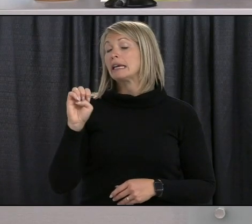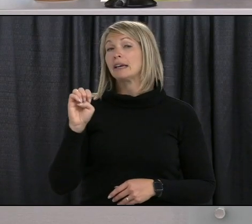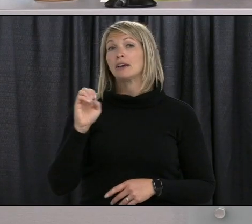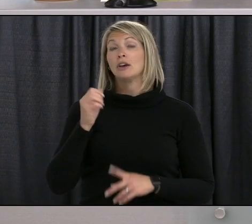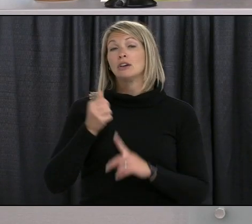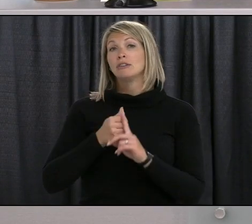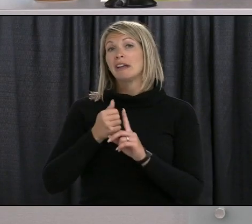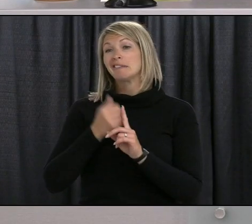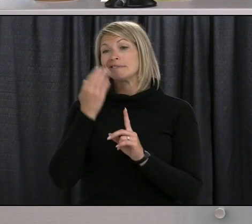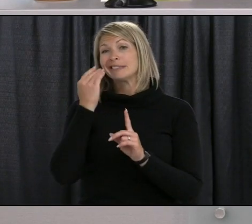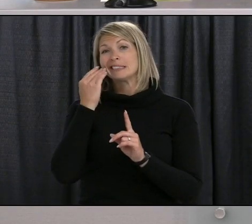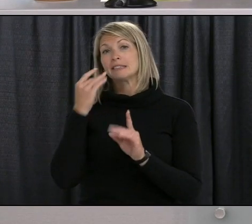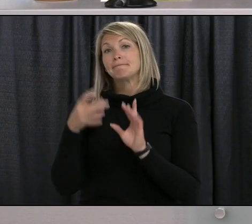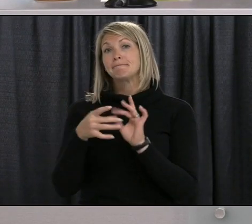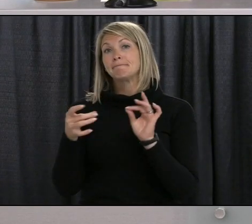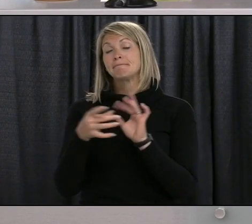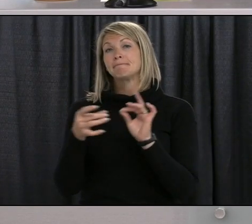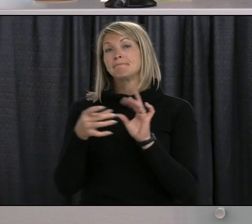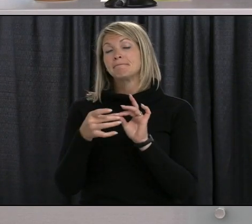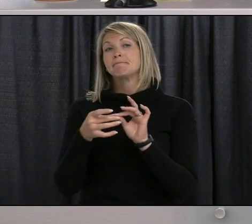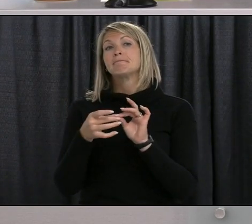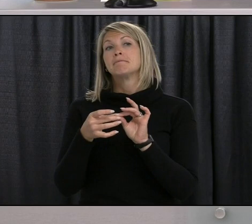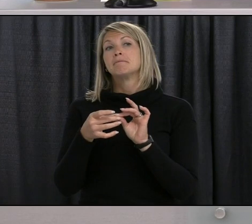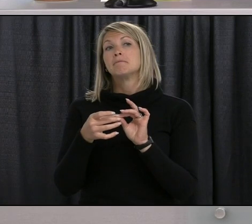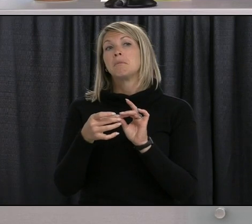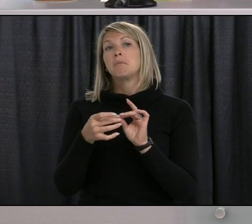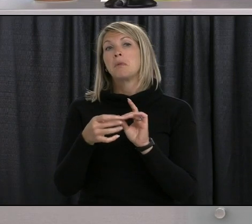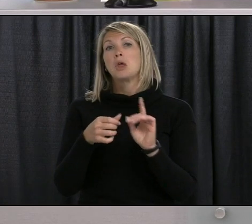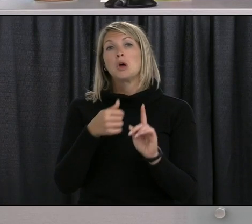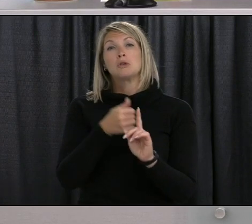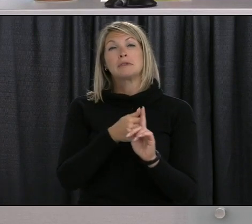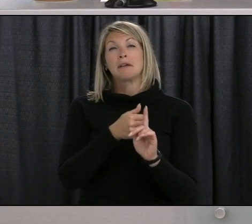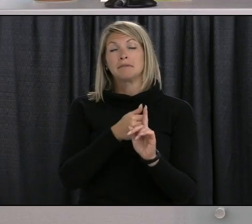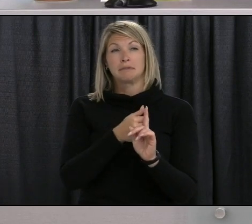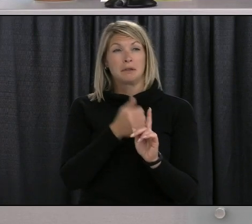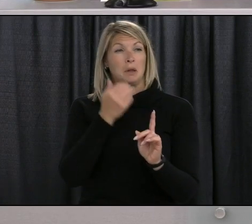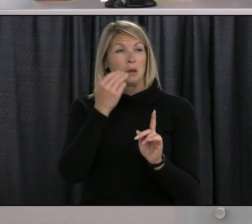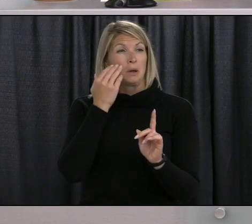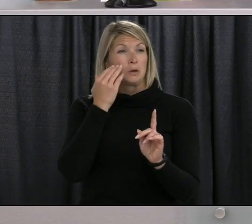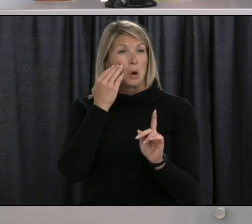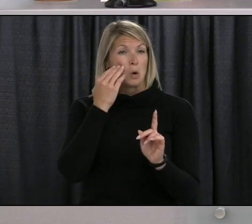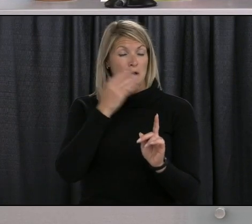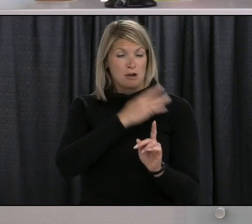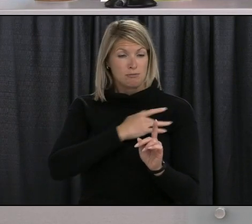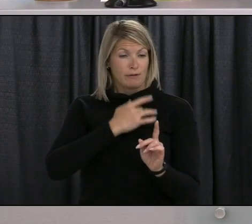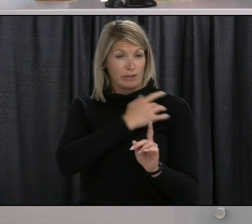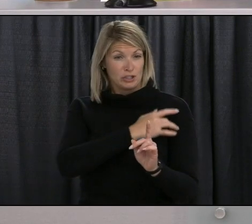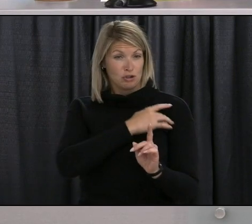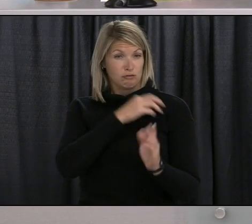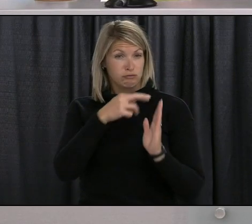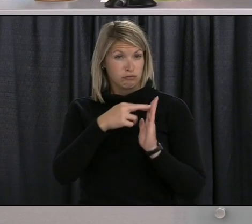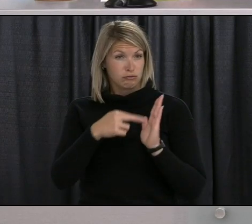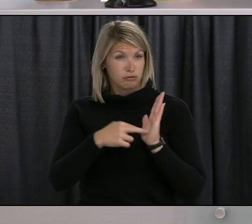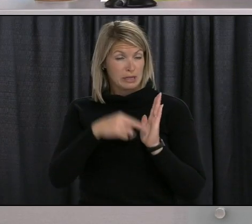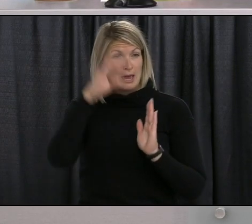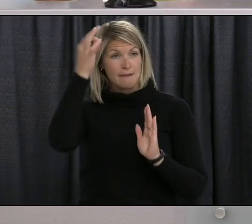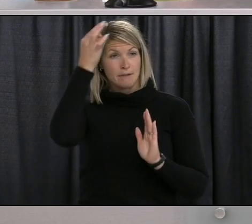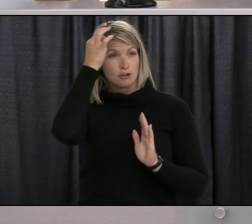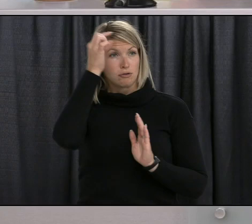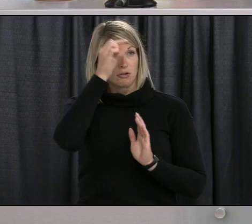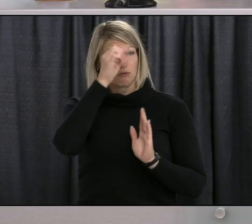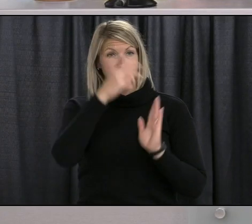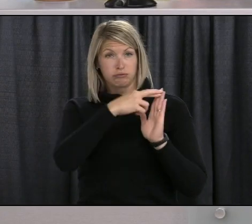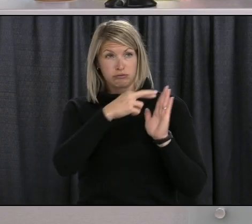aware of any situations where the rules in this province are more strict than the federal rules when it comes to international workers. I can give you a couple of